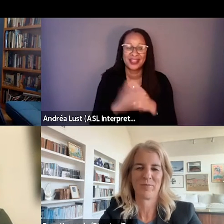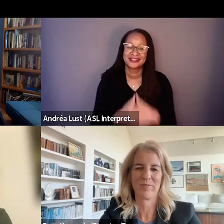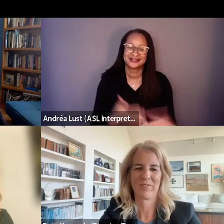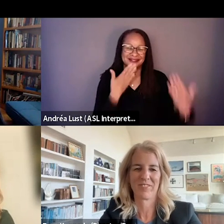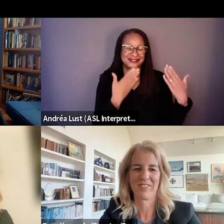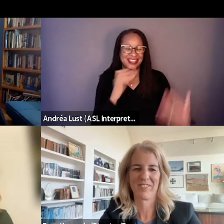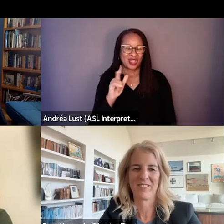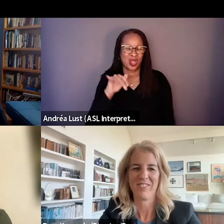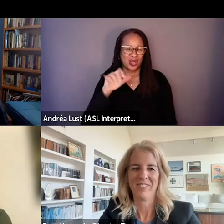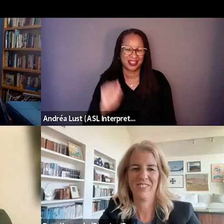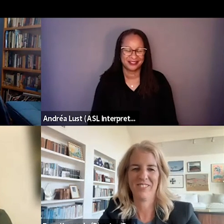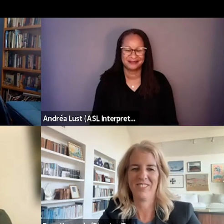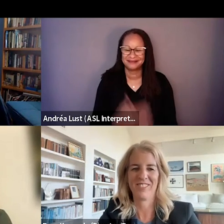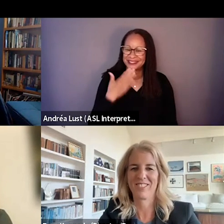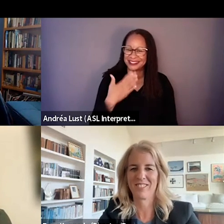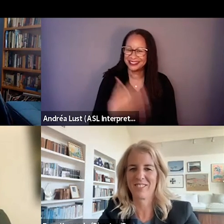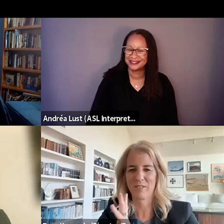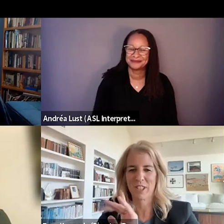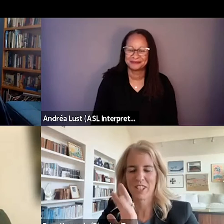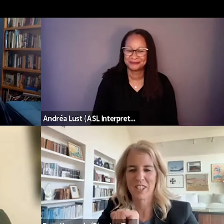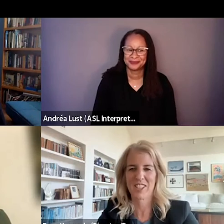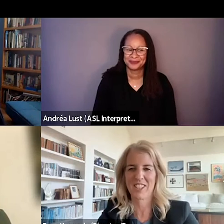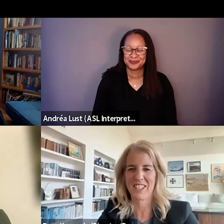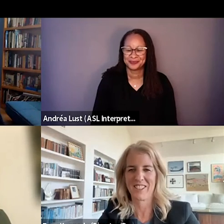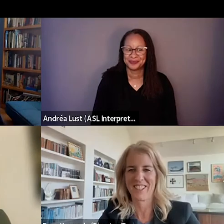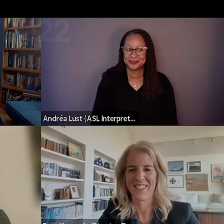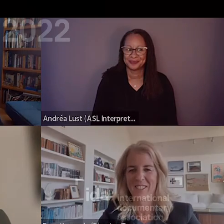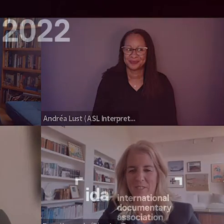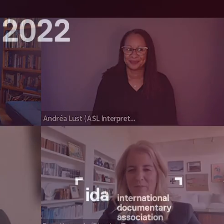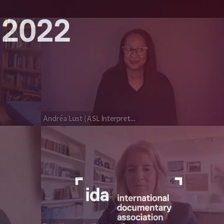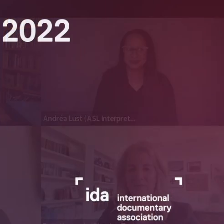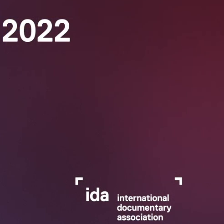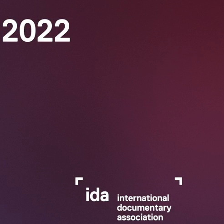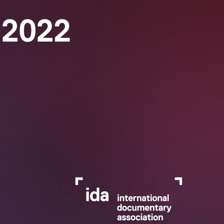Claudia. My pleasure. Thank you, guys. It's my pleasure. See you.